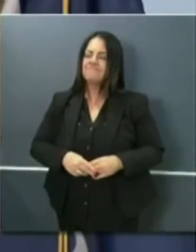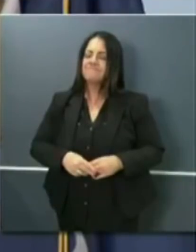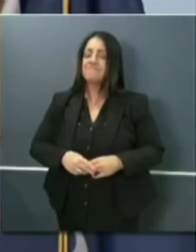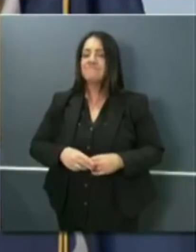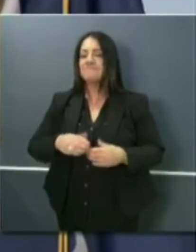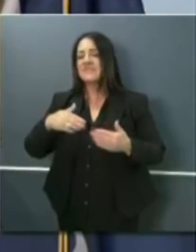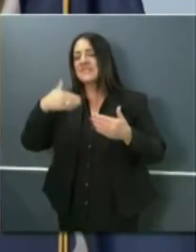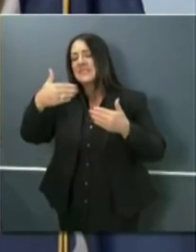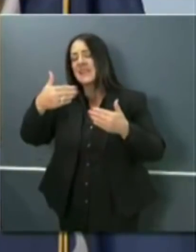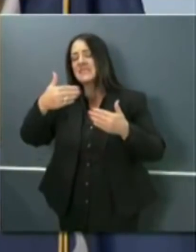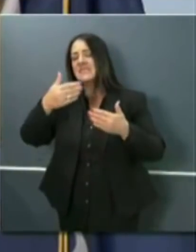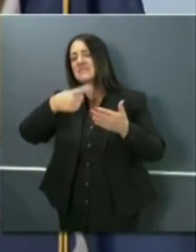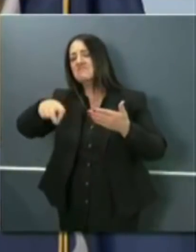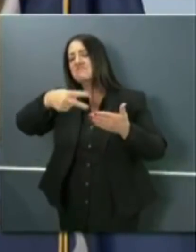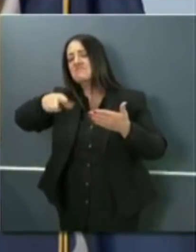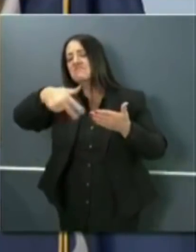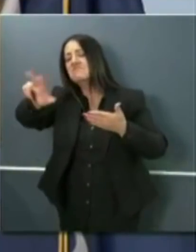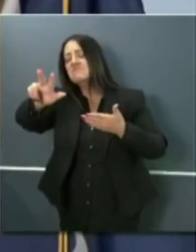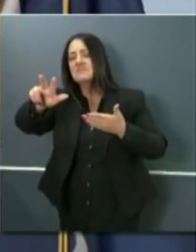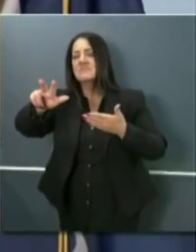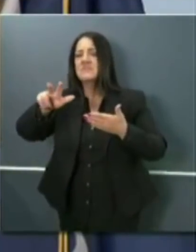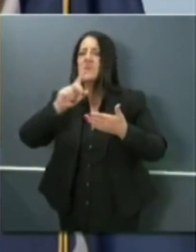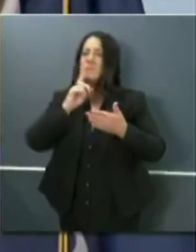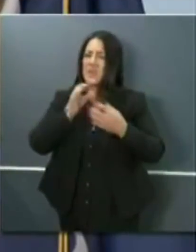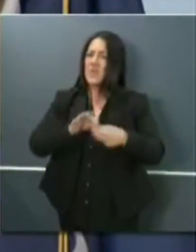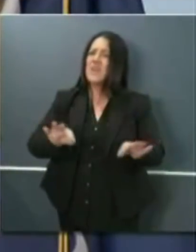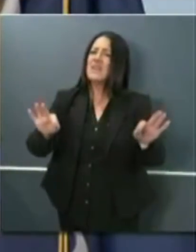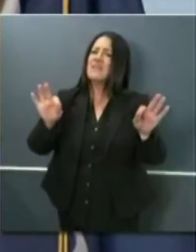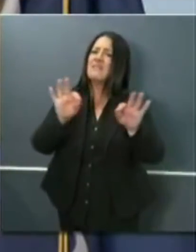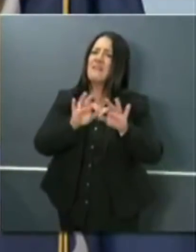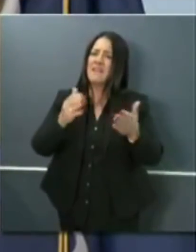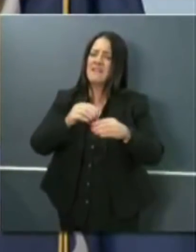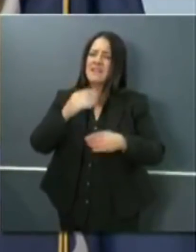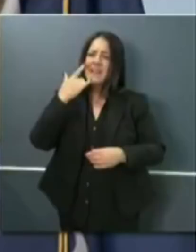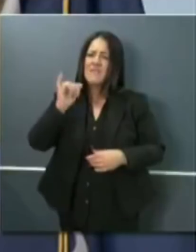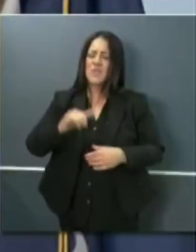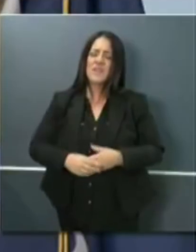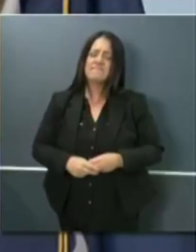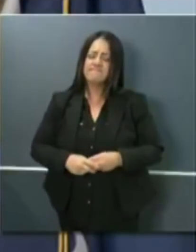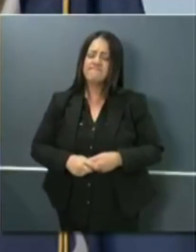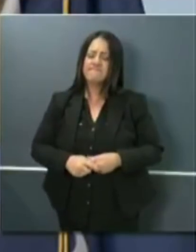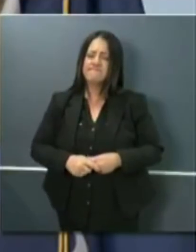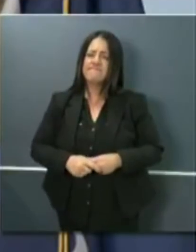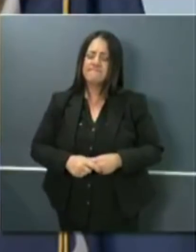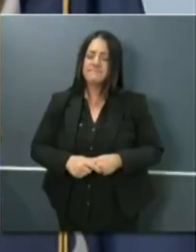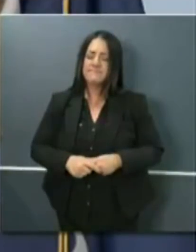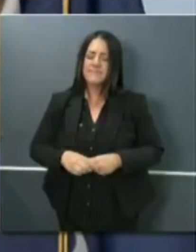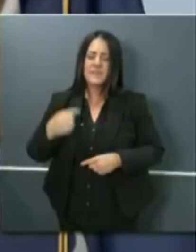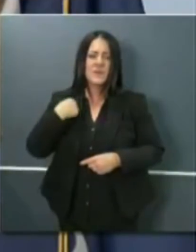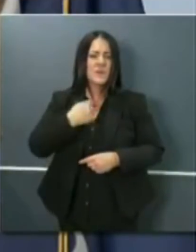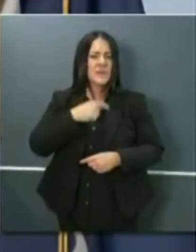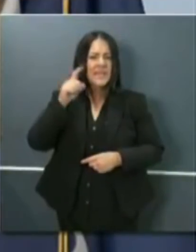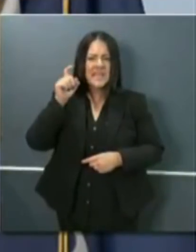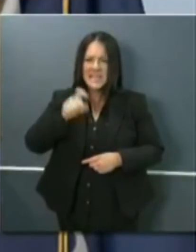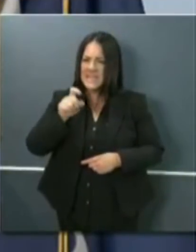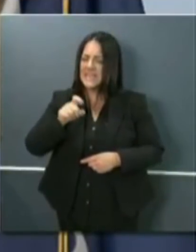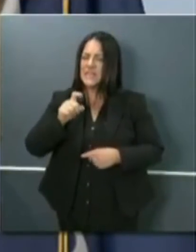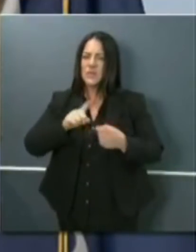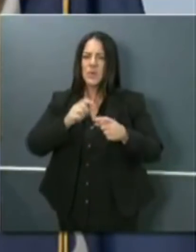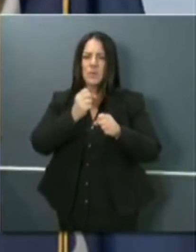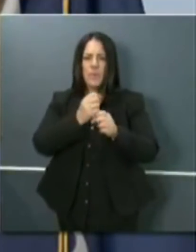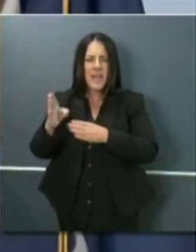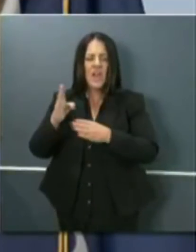weeks are going to be critical in the state of California. In the next few weeks, we're going to need more to flex and to surge and do